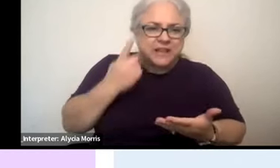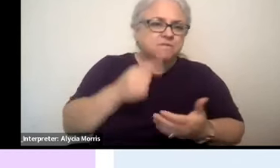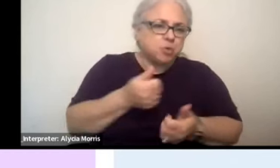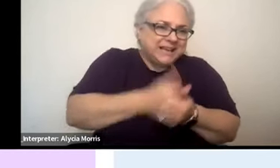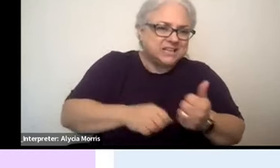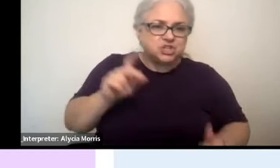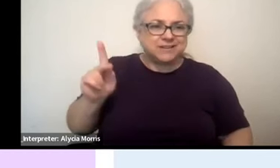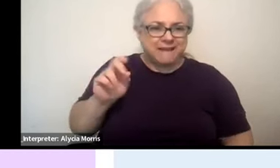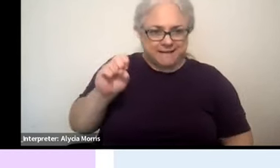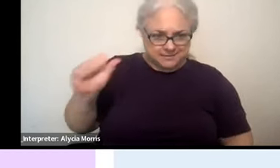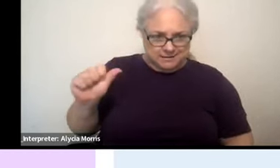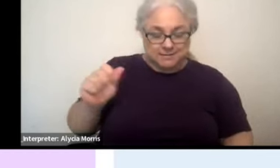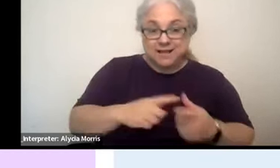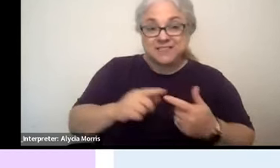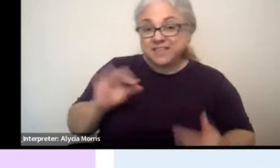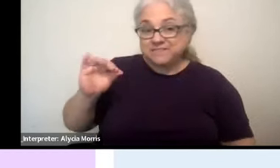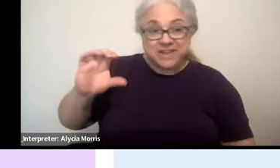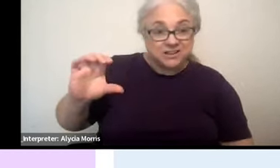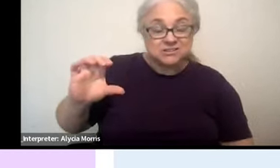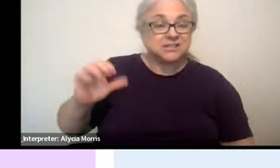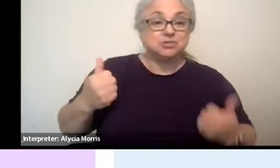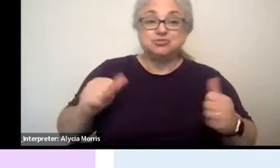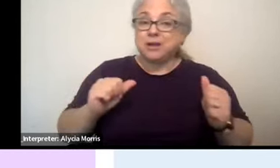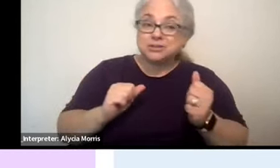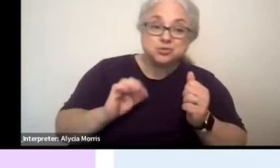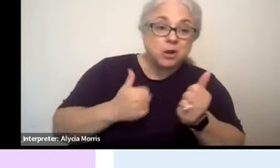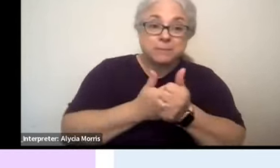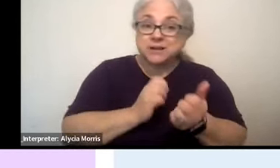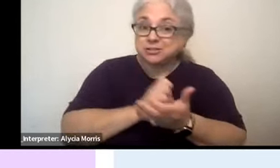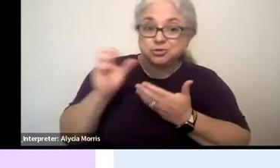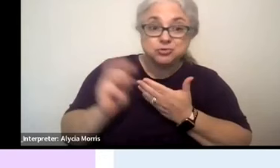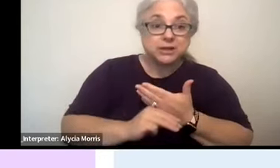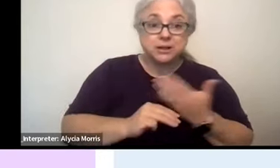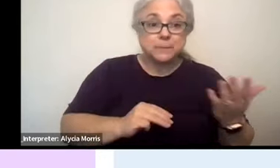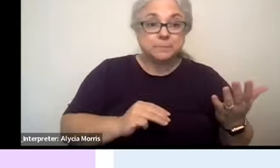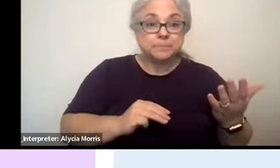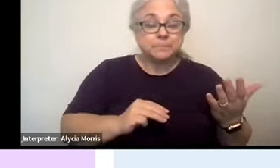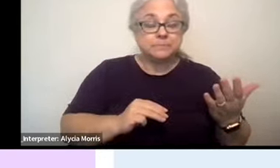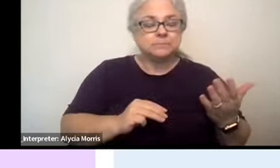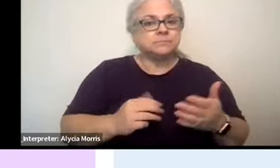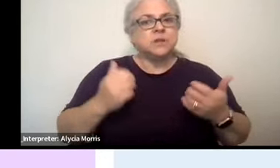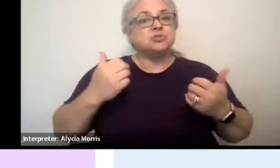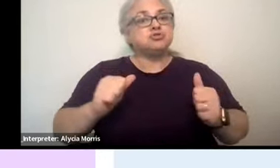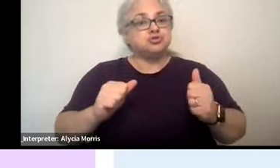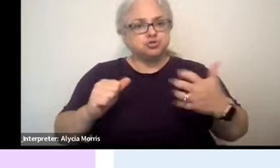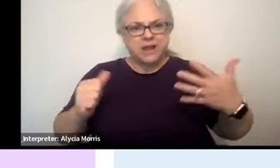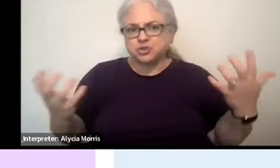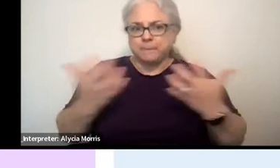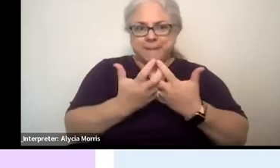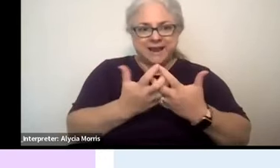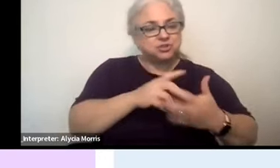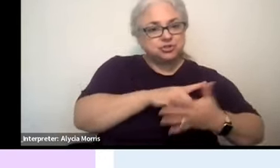faculty diligently try to update curriculum to address the prioritized KSAs that